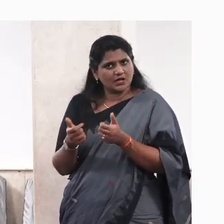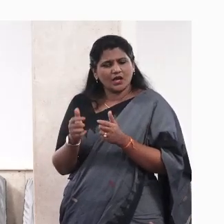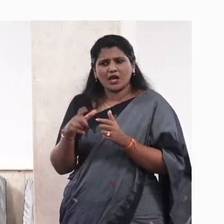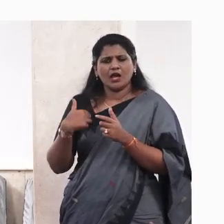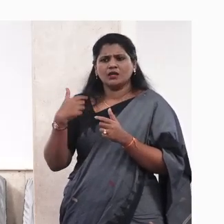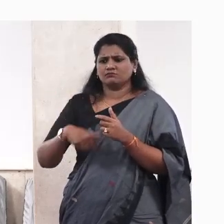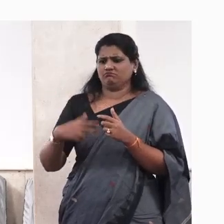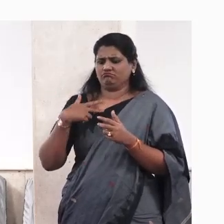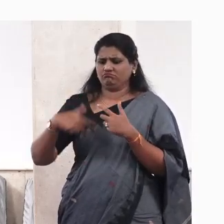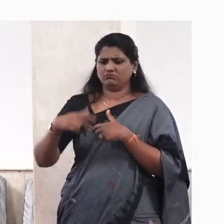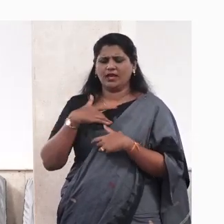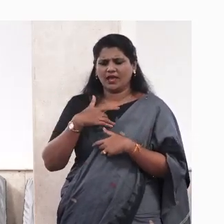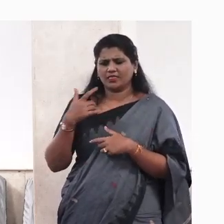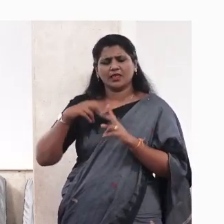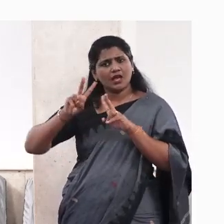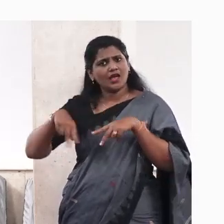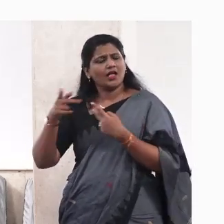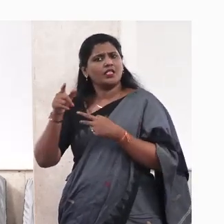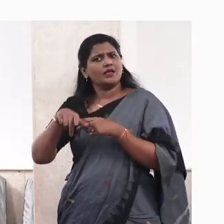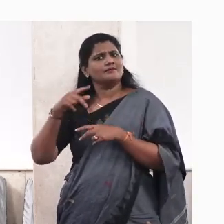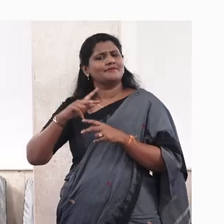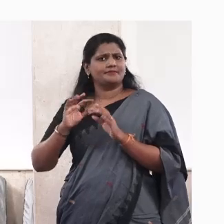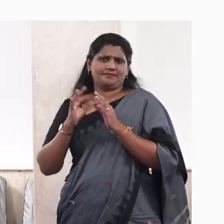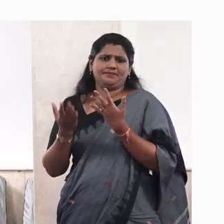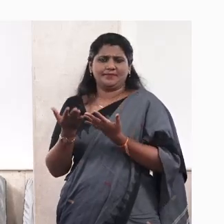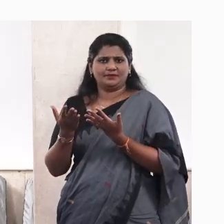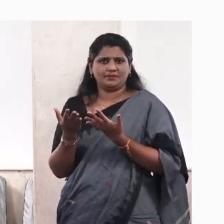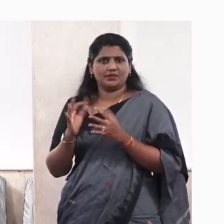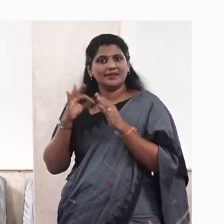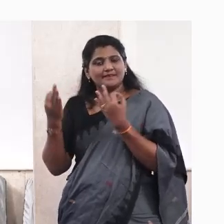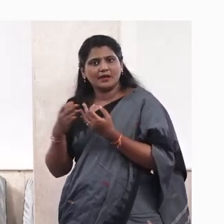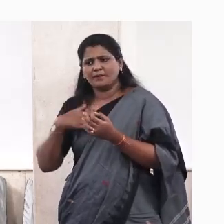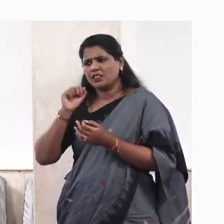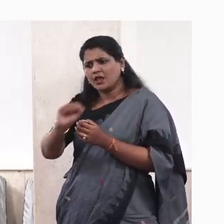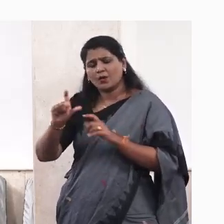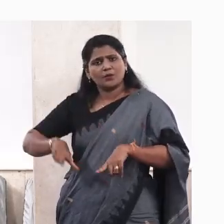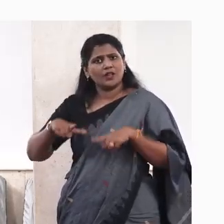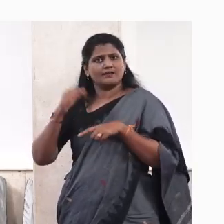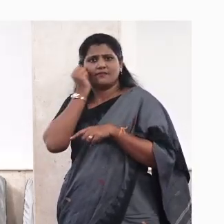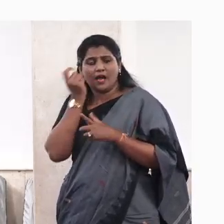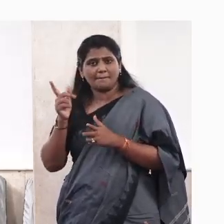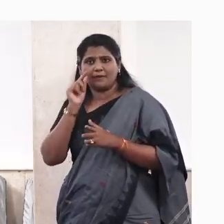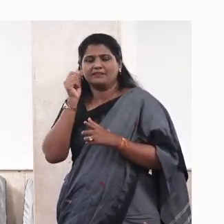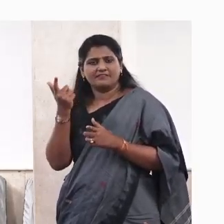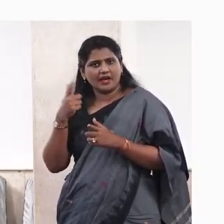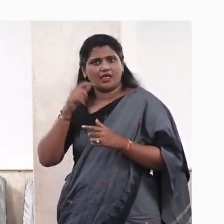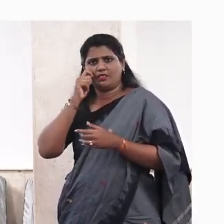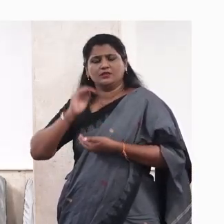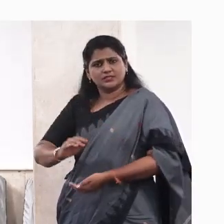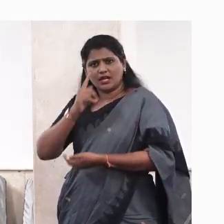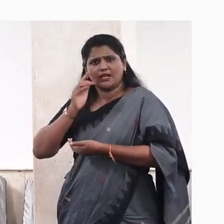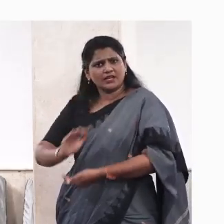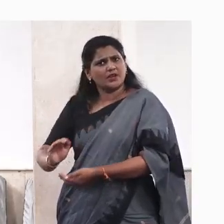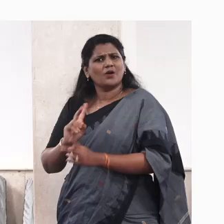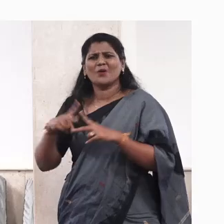not cognizant of the other roles he or she is playing in their own life, like role of a mother, a role of a father, a role of a son, a daughter,